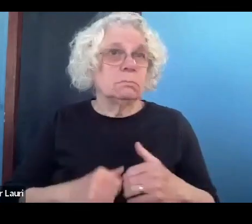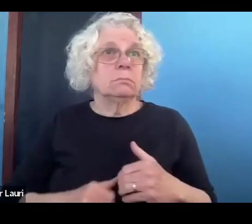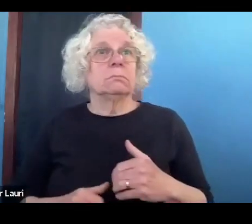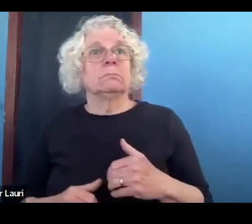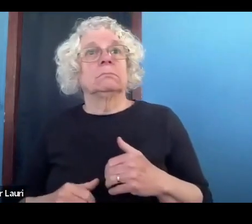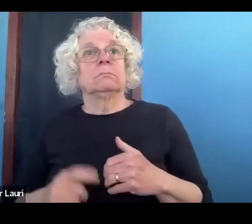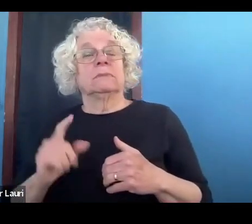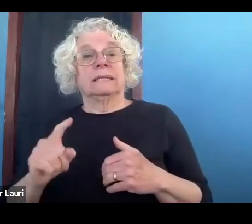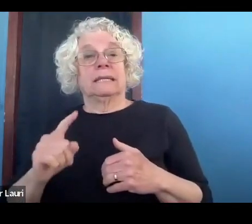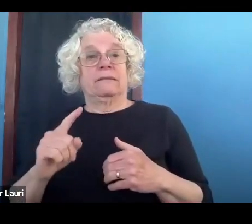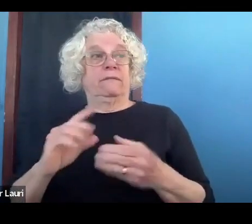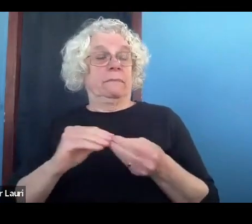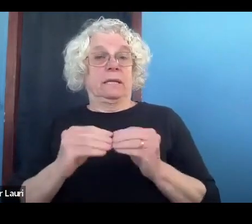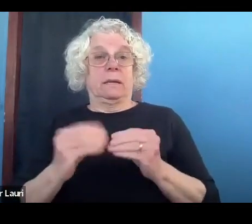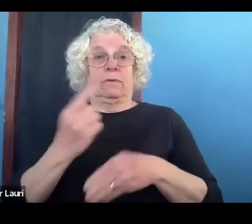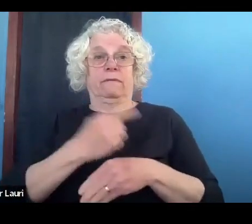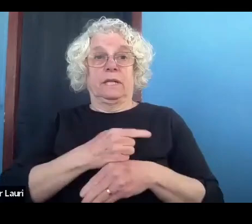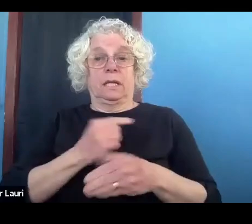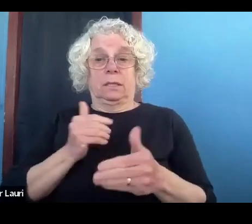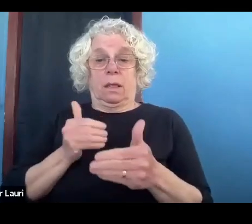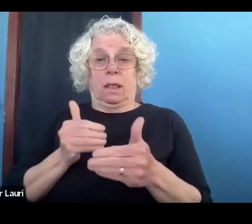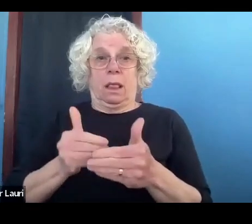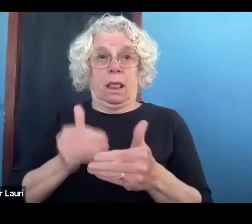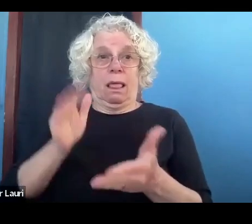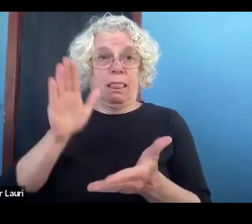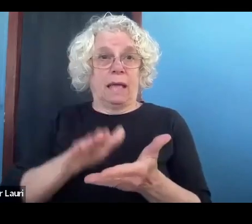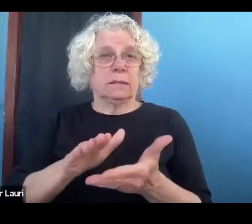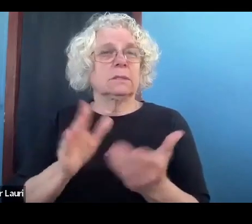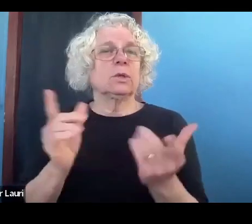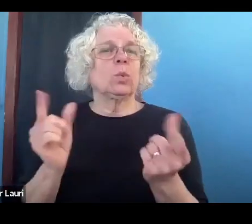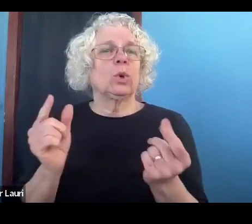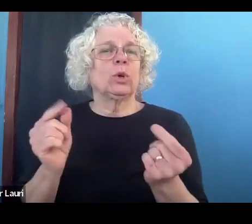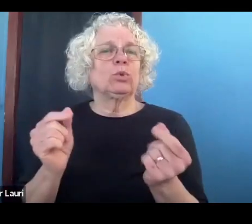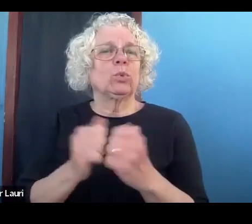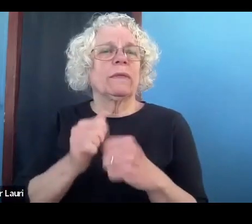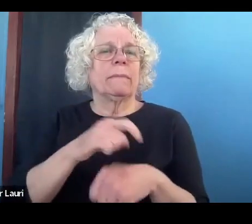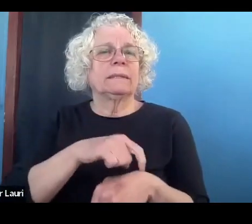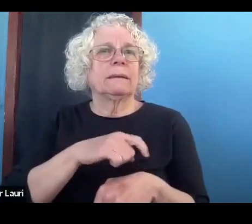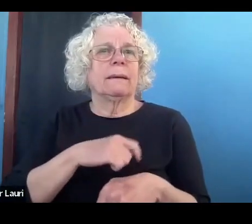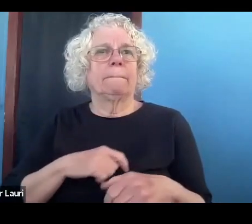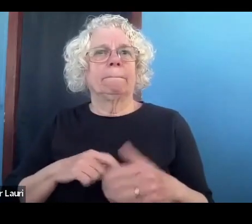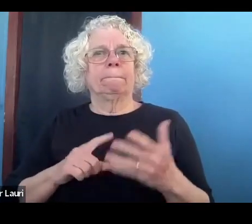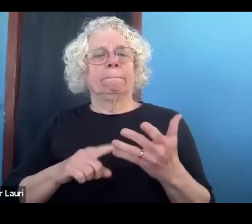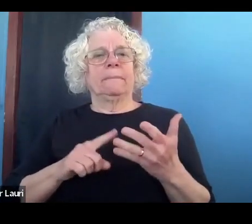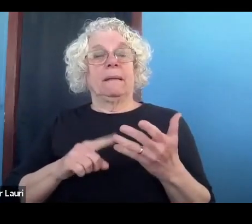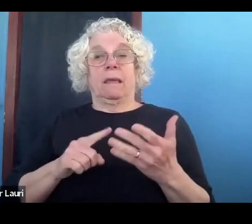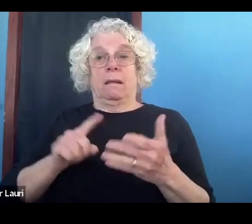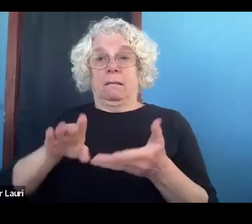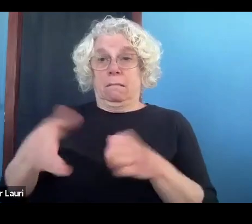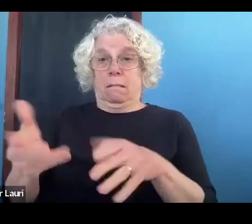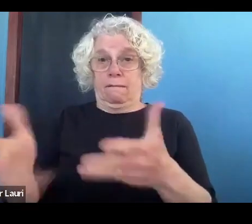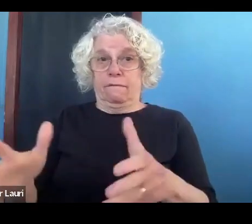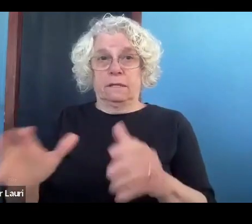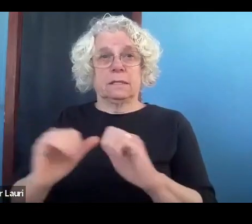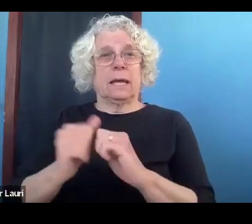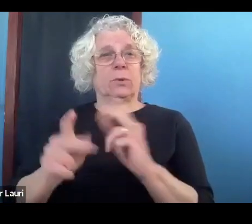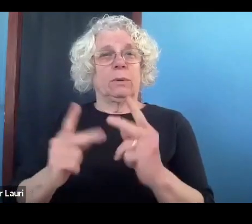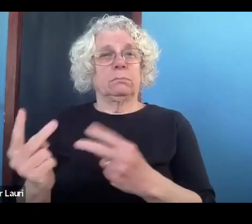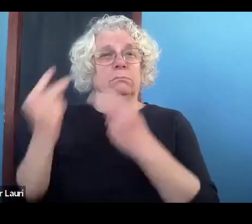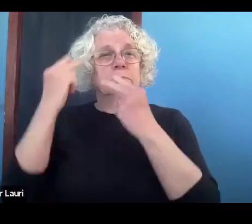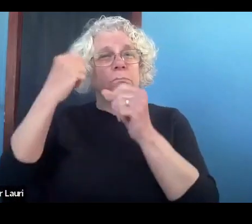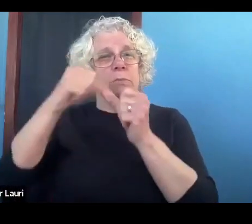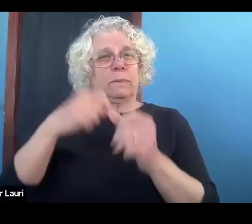are limited, how do I want to spend the time I have left? And how do I want to be memorialized after my death? So hopefully we can get